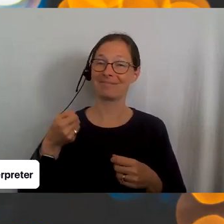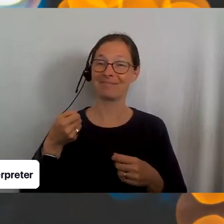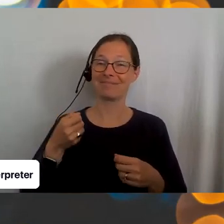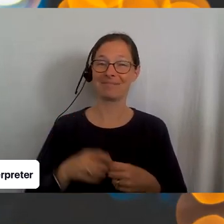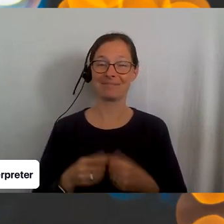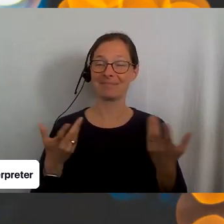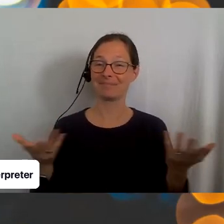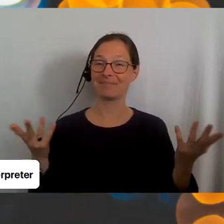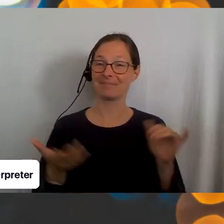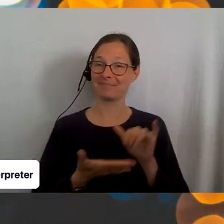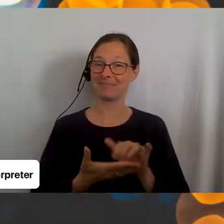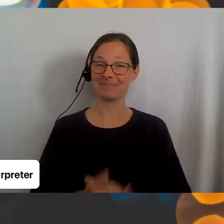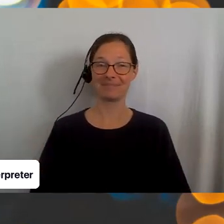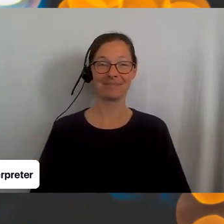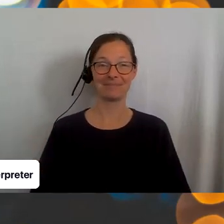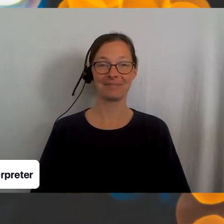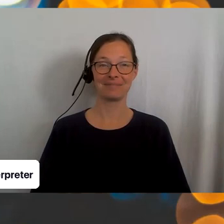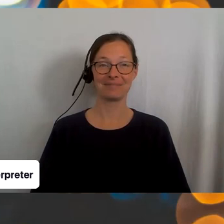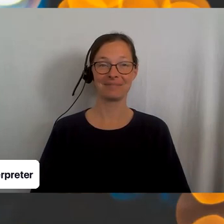and voila.